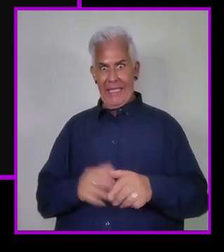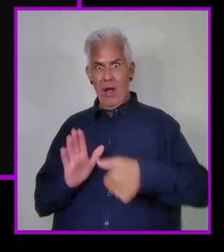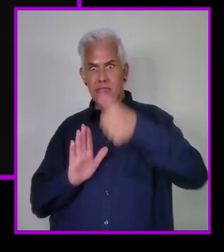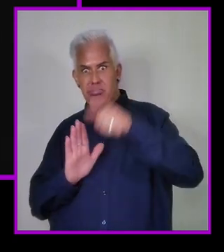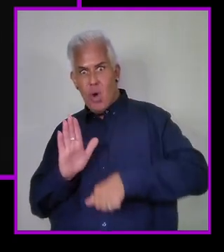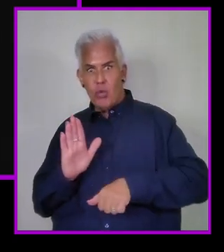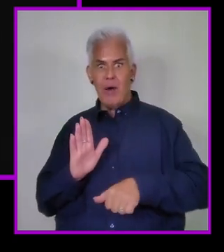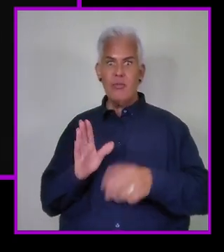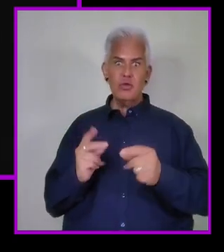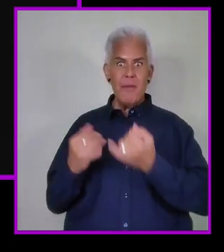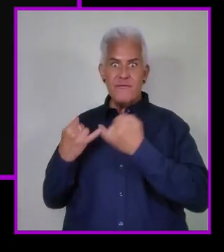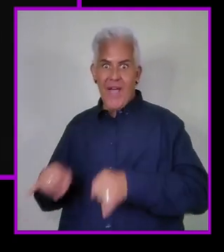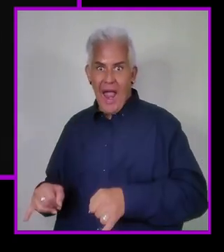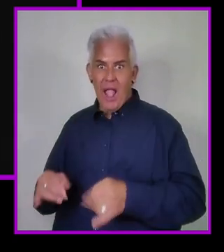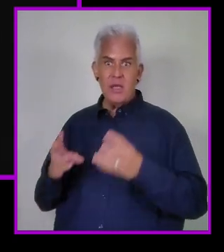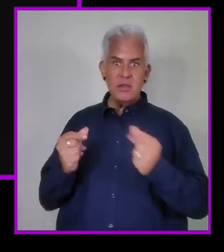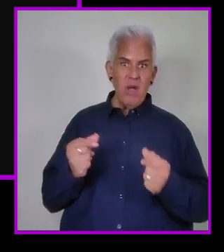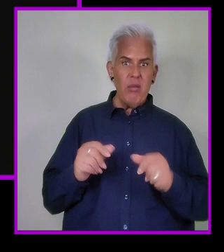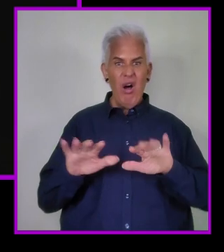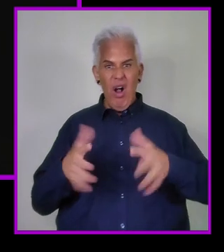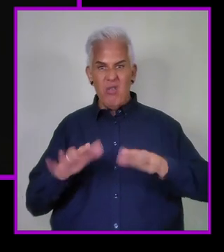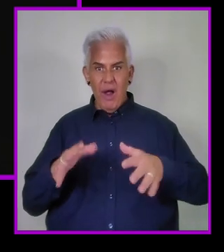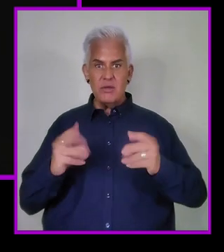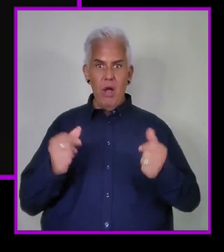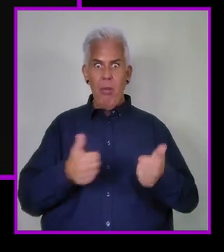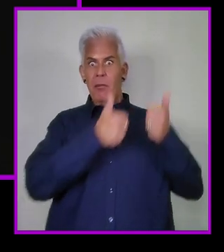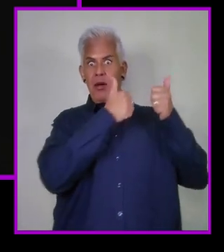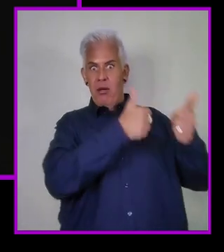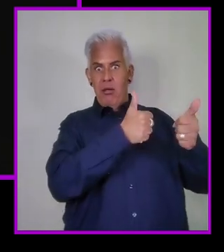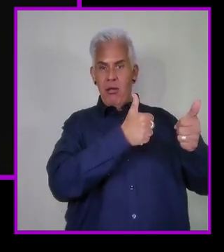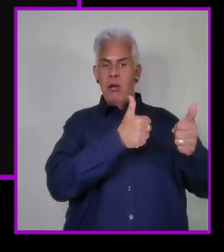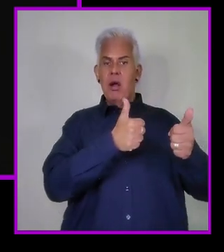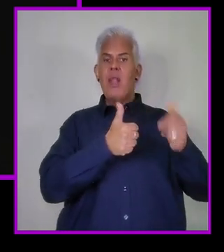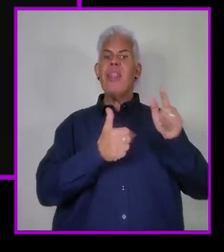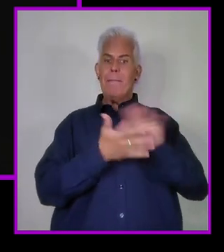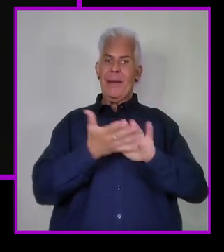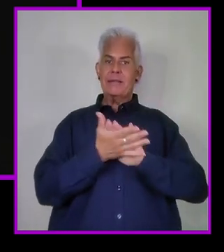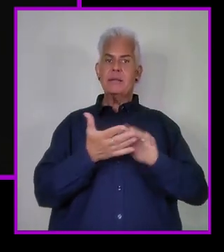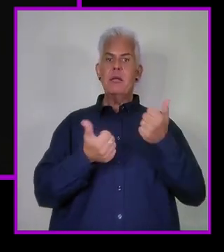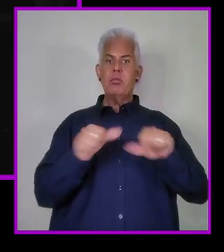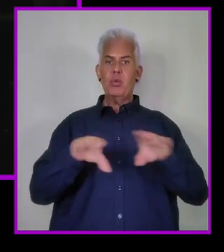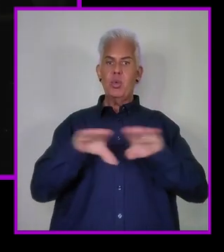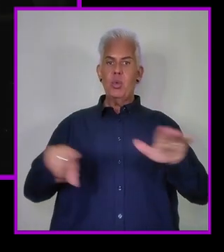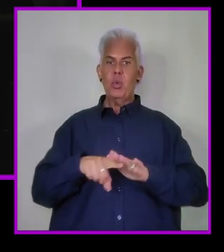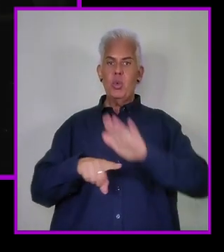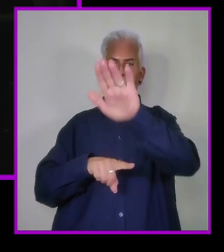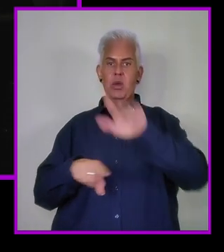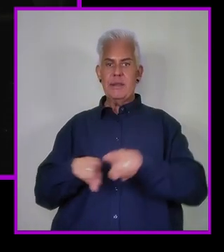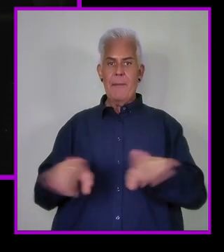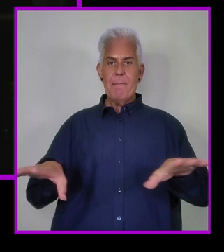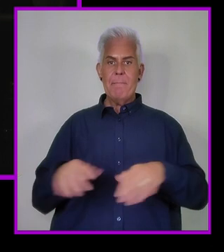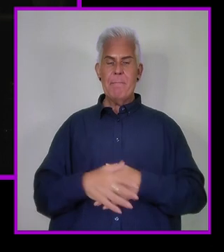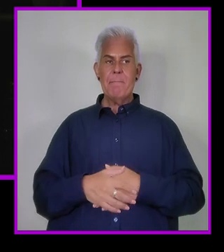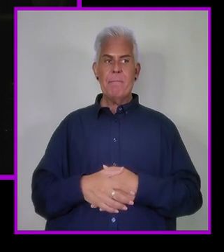some of which will fail, some of which will be mediocre, some of which will be brilliant, that's when we'll actually get that pipeline up, isn't it? Yeah, and this is